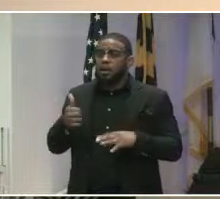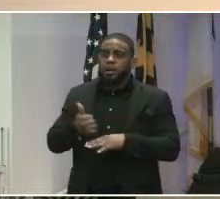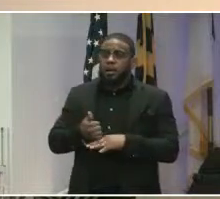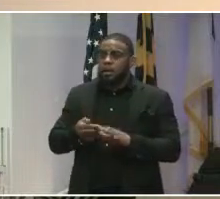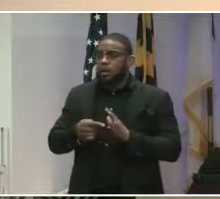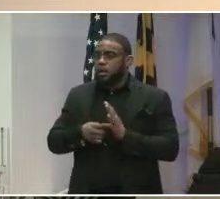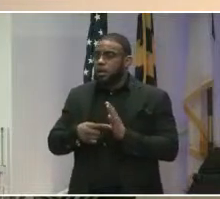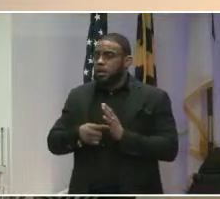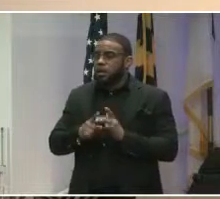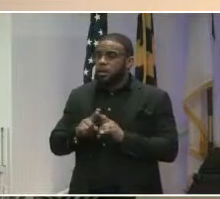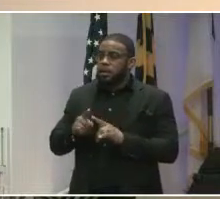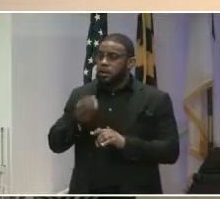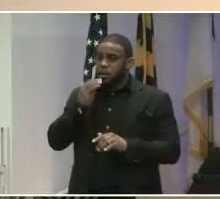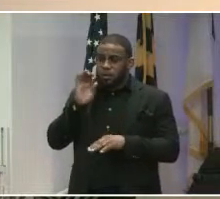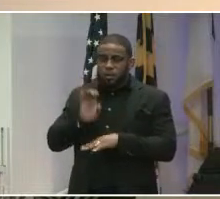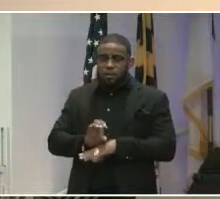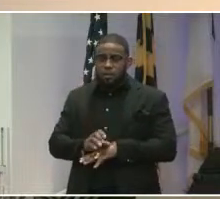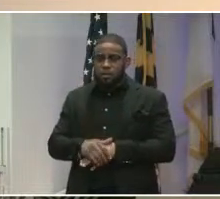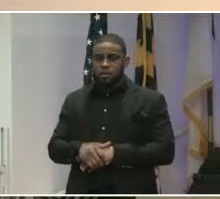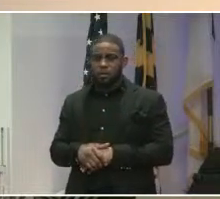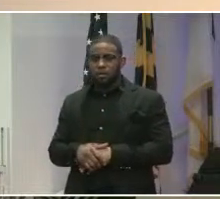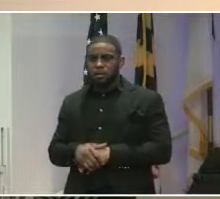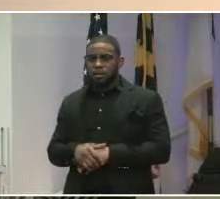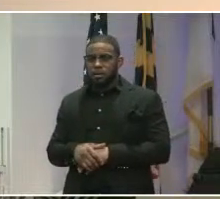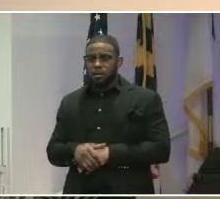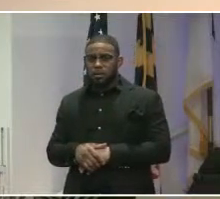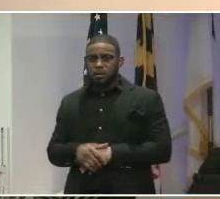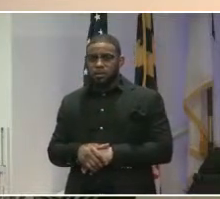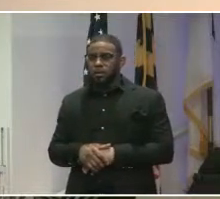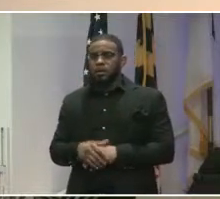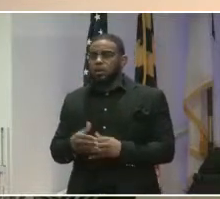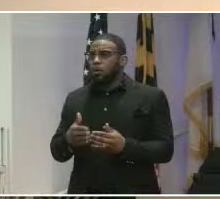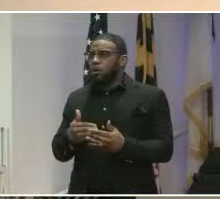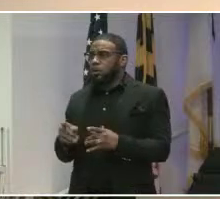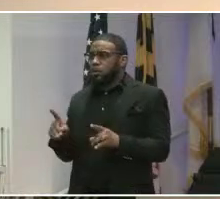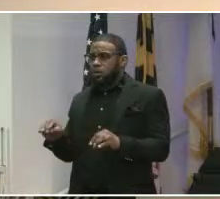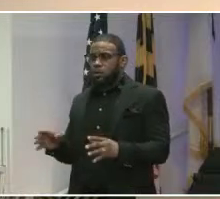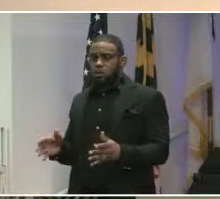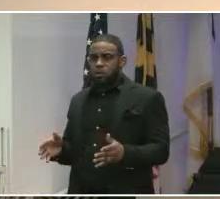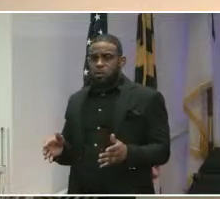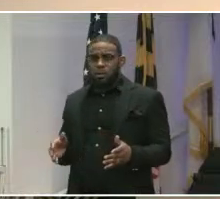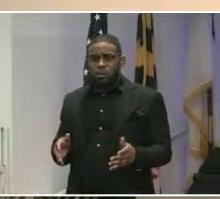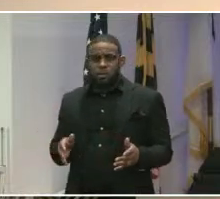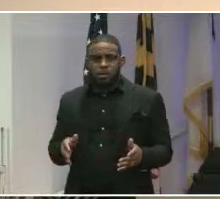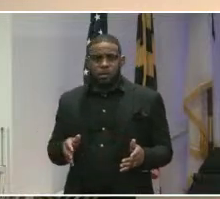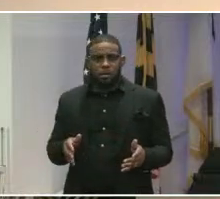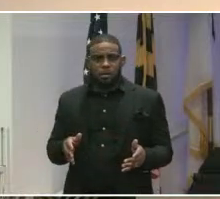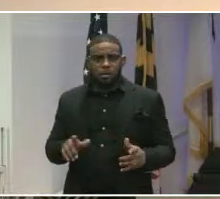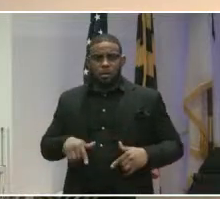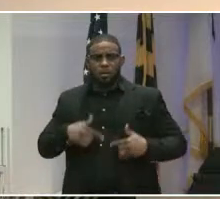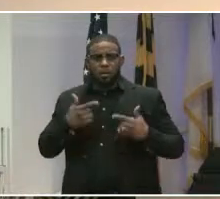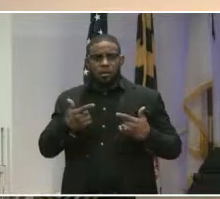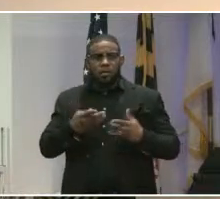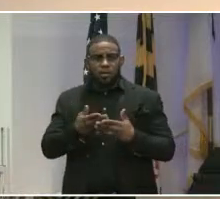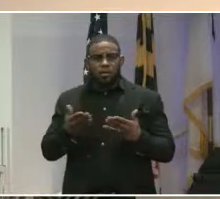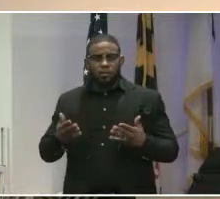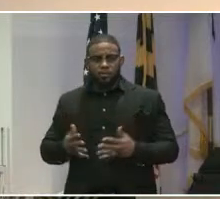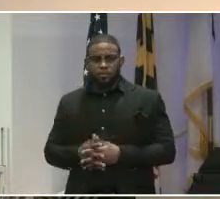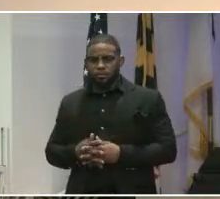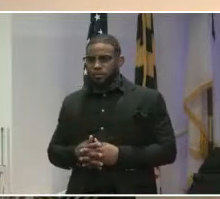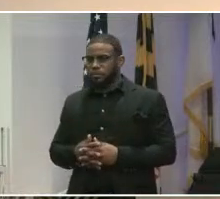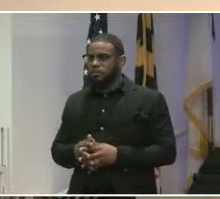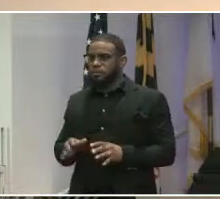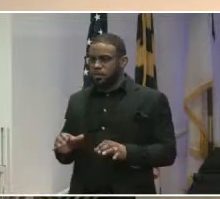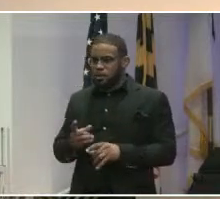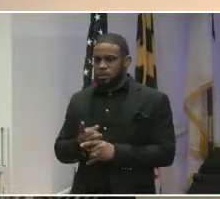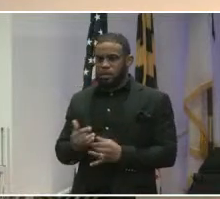this as their home church. But whatever you do, we turn it over to you. Do